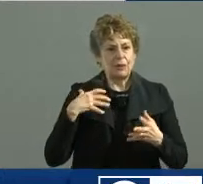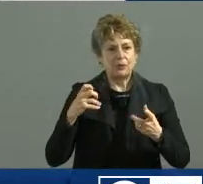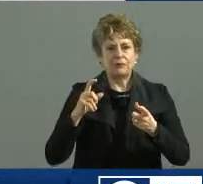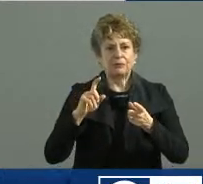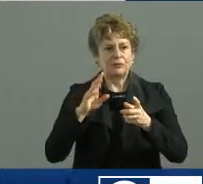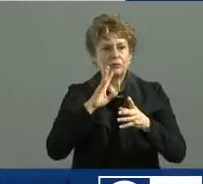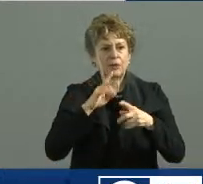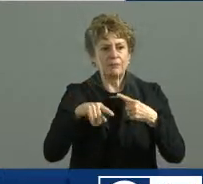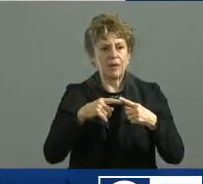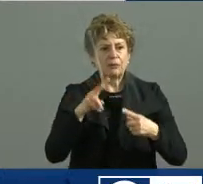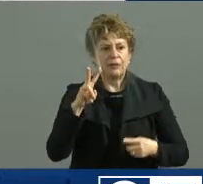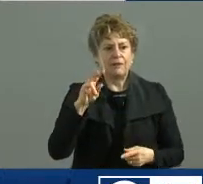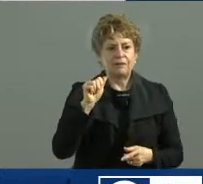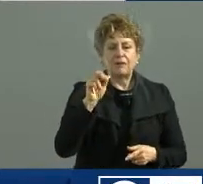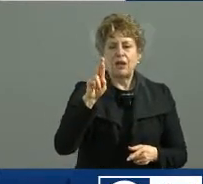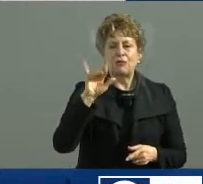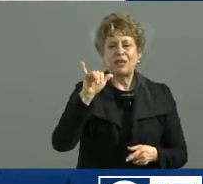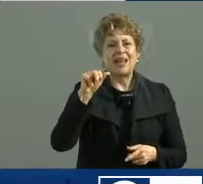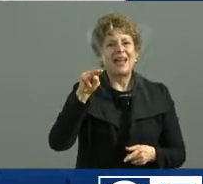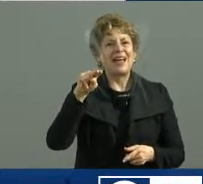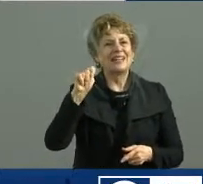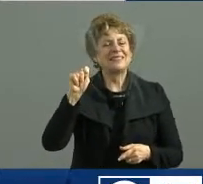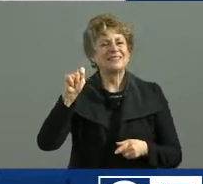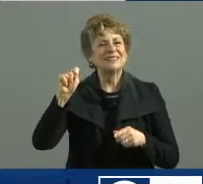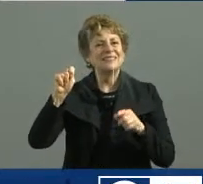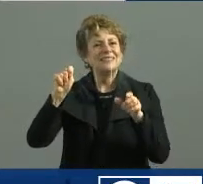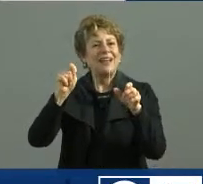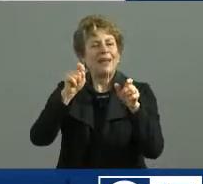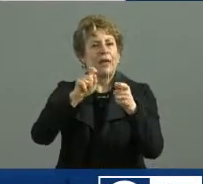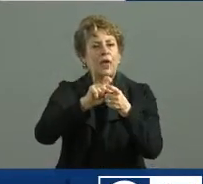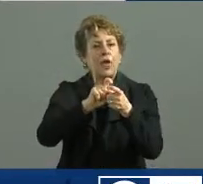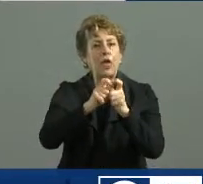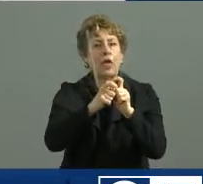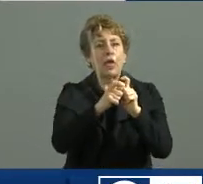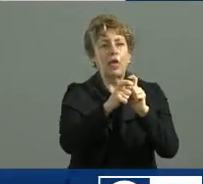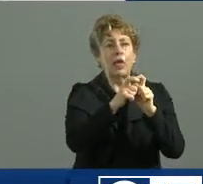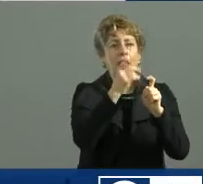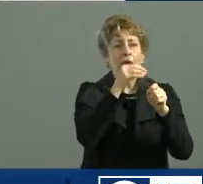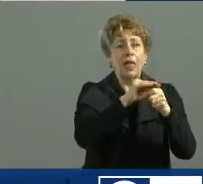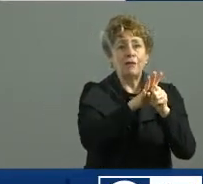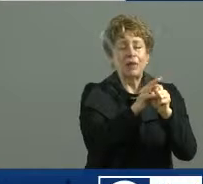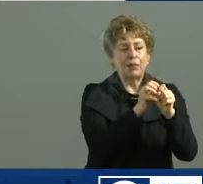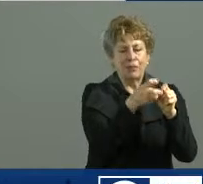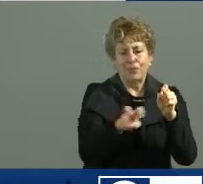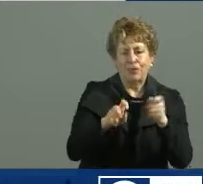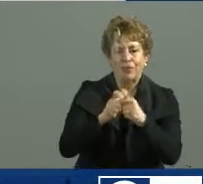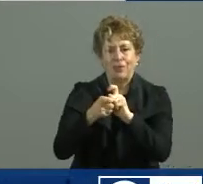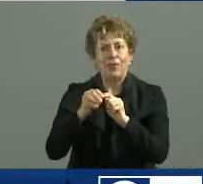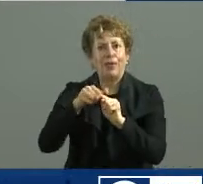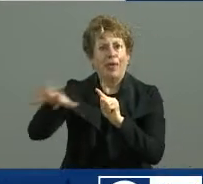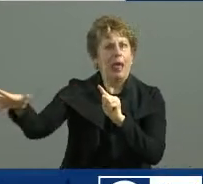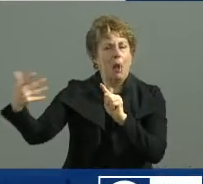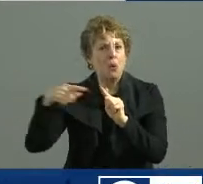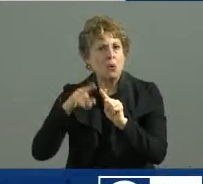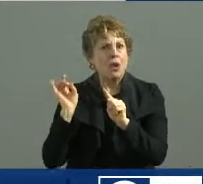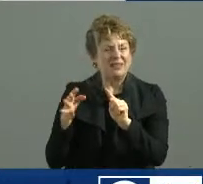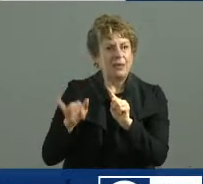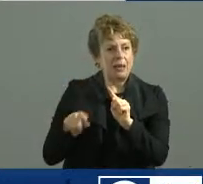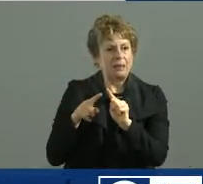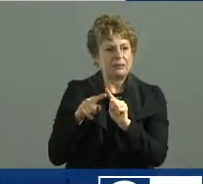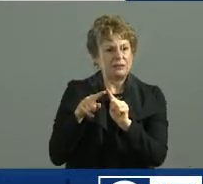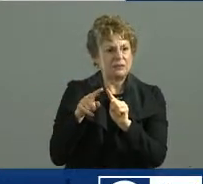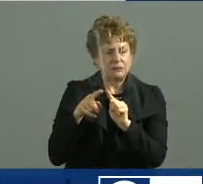the efforts that the state is making to do sequencing of the virus and whether we're ramping up funding for sequencing